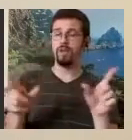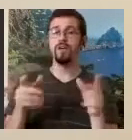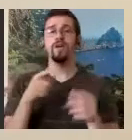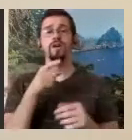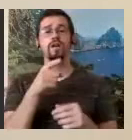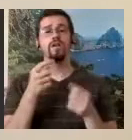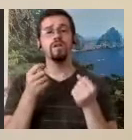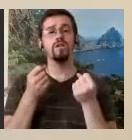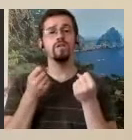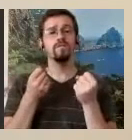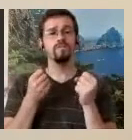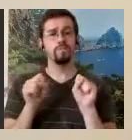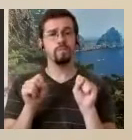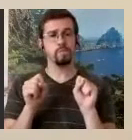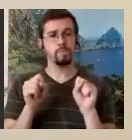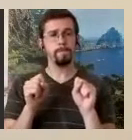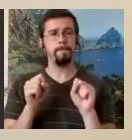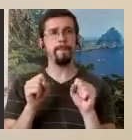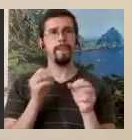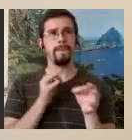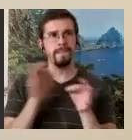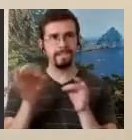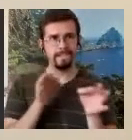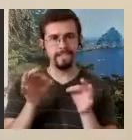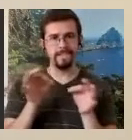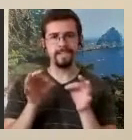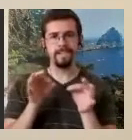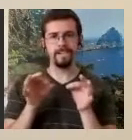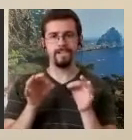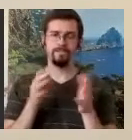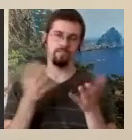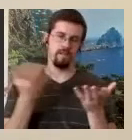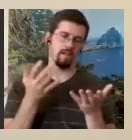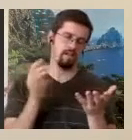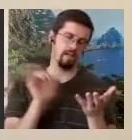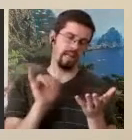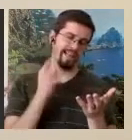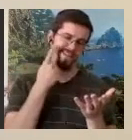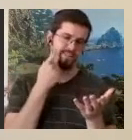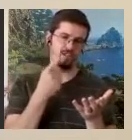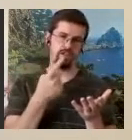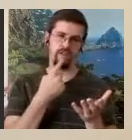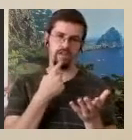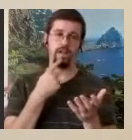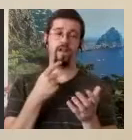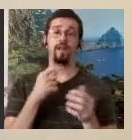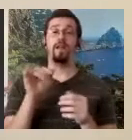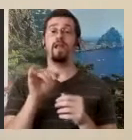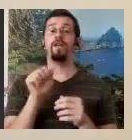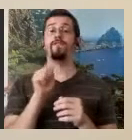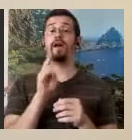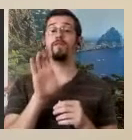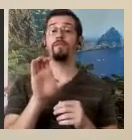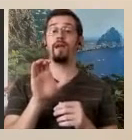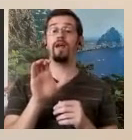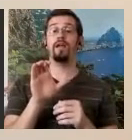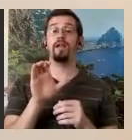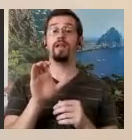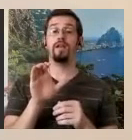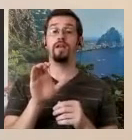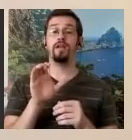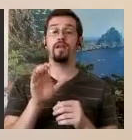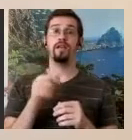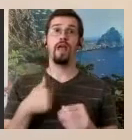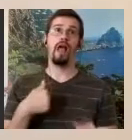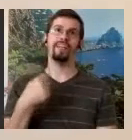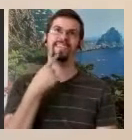out, Maria, is that like you just said, you said the Latin alphabet. Here in the United States, at least I tend to say the Roman